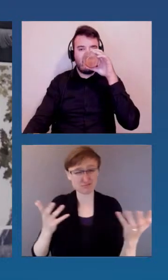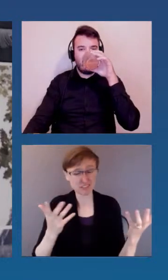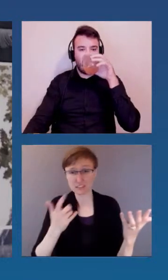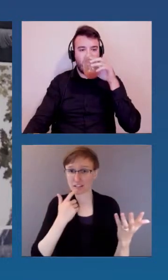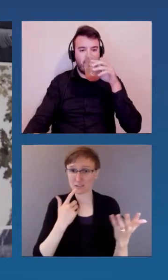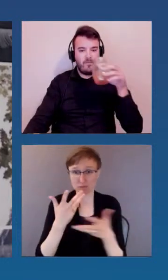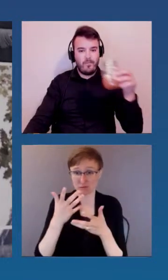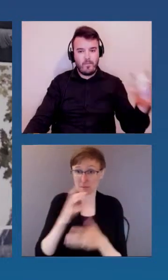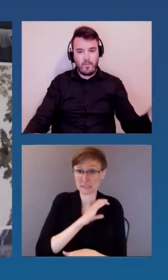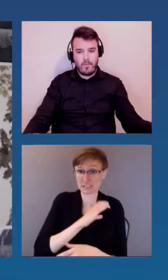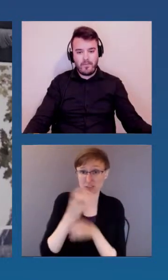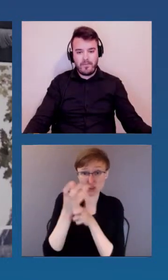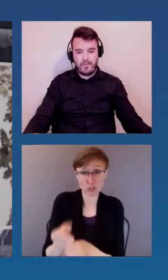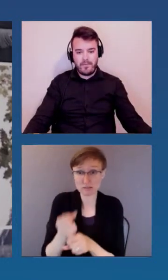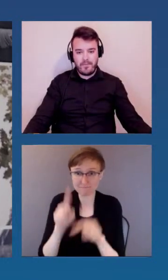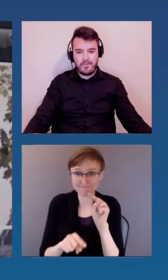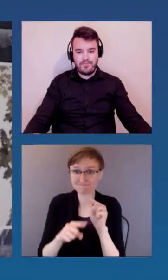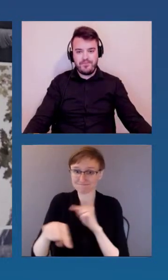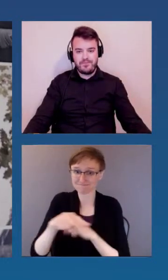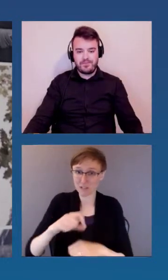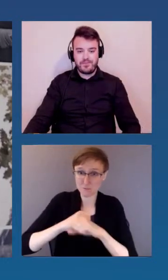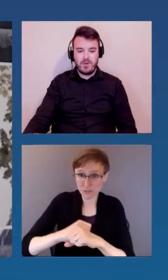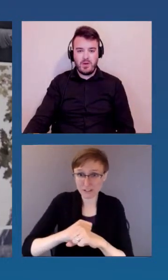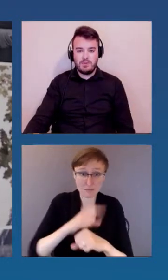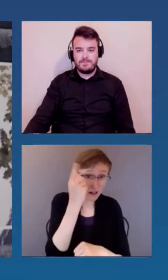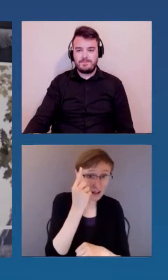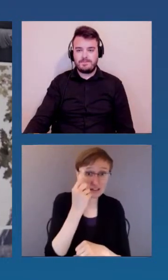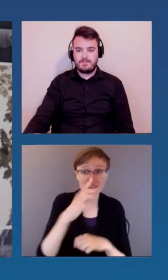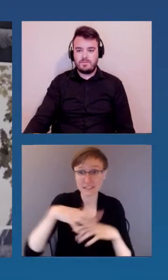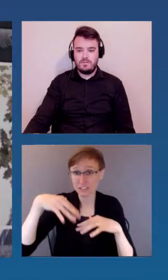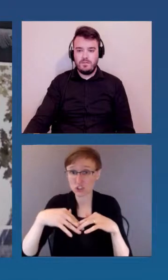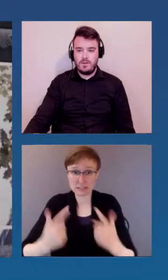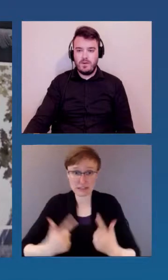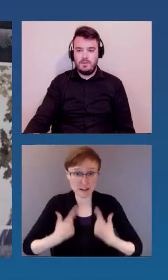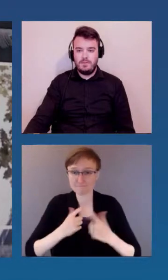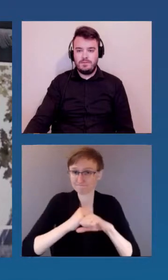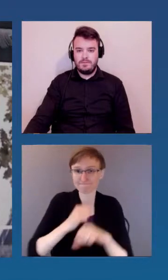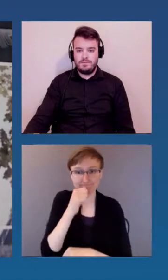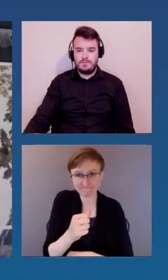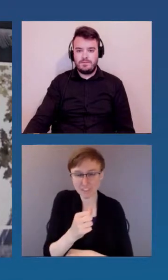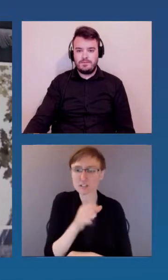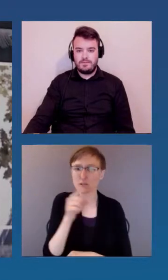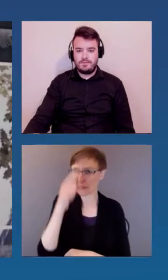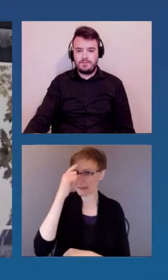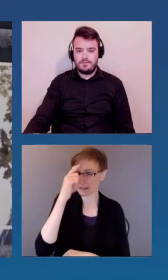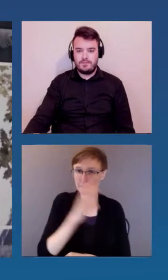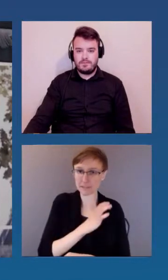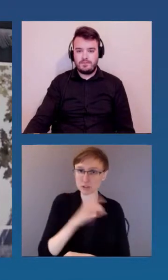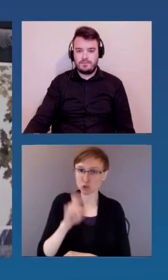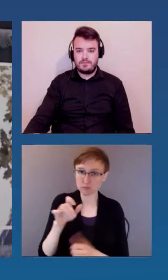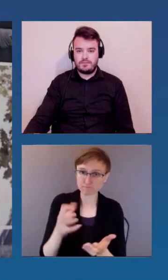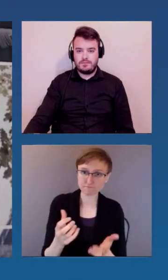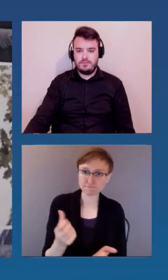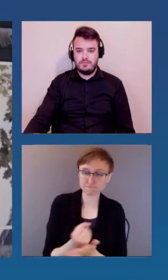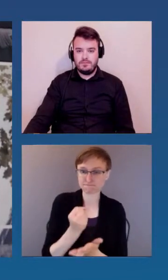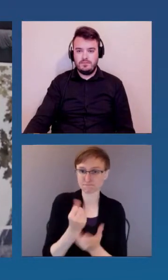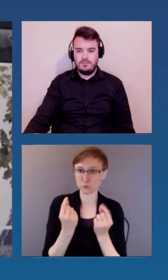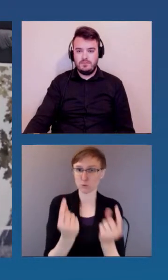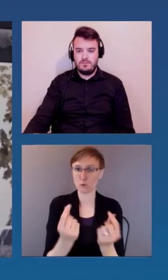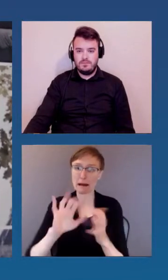We'll move on next to CBC National News. The floor is yours. Hi, this is a question for Chief Slowly. Chief Slowly, there have